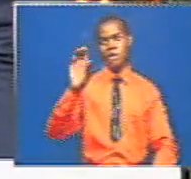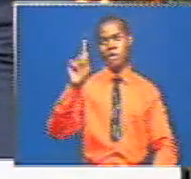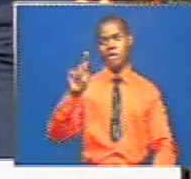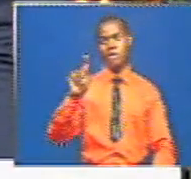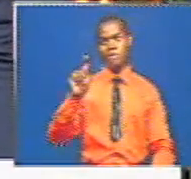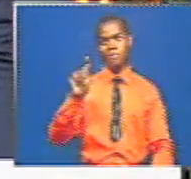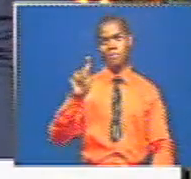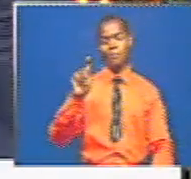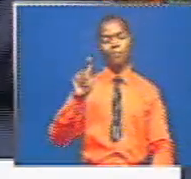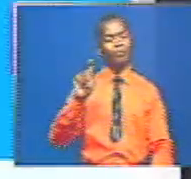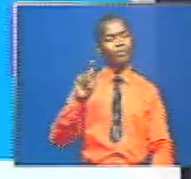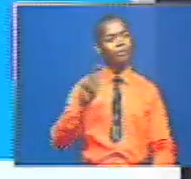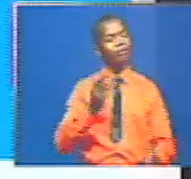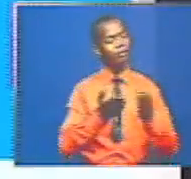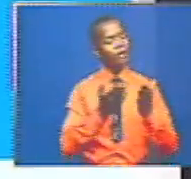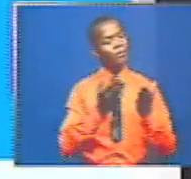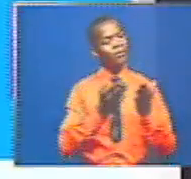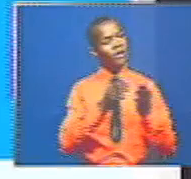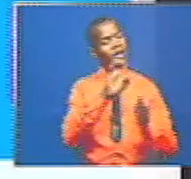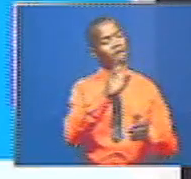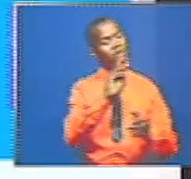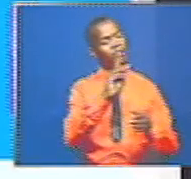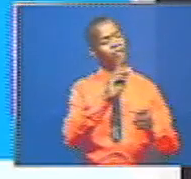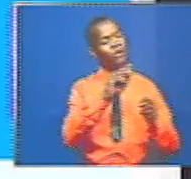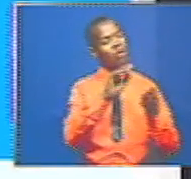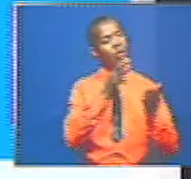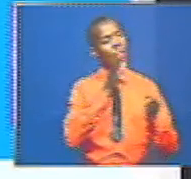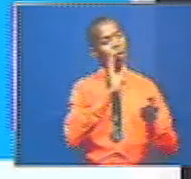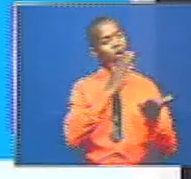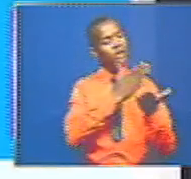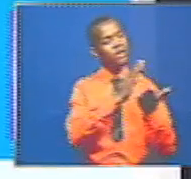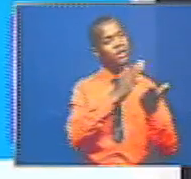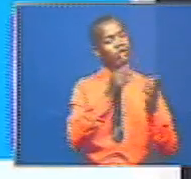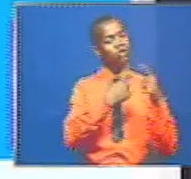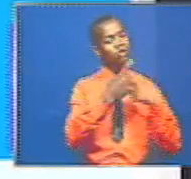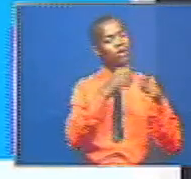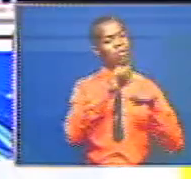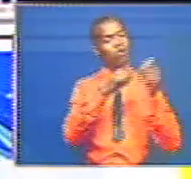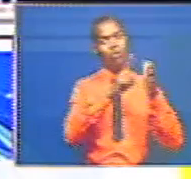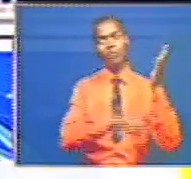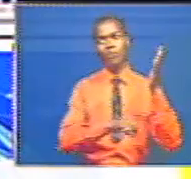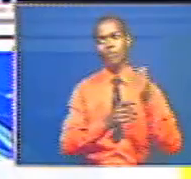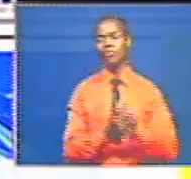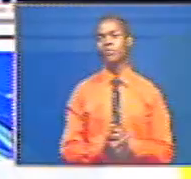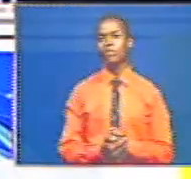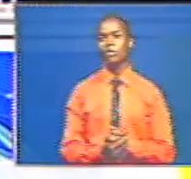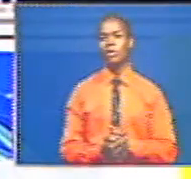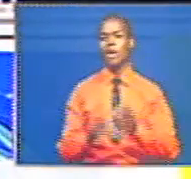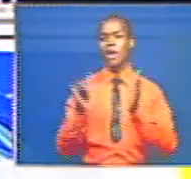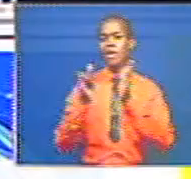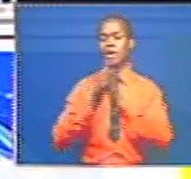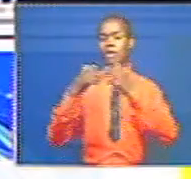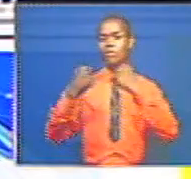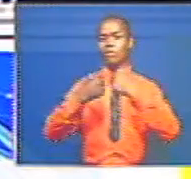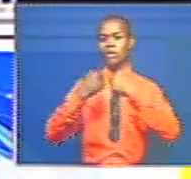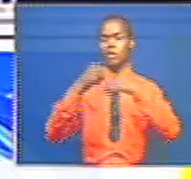You'll be there. All right, in terms of equitable distribution of water, what is it that you do? Yes, that is also another challenge we are facing, because when you talk about